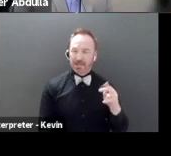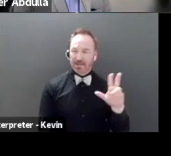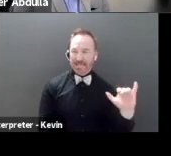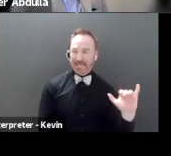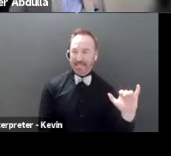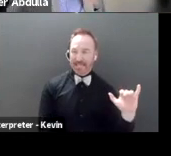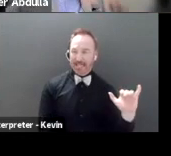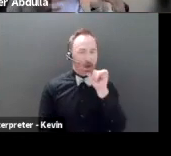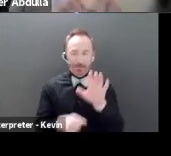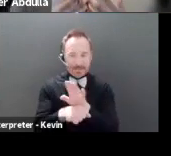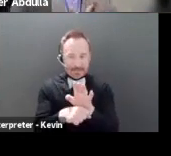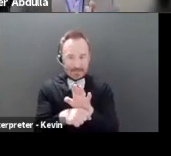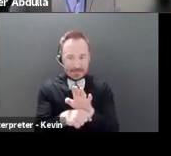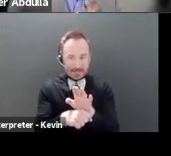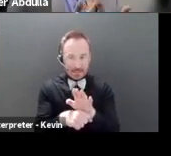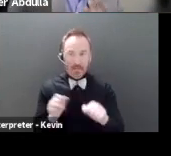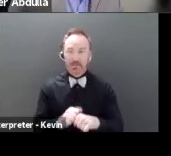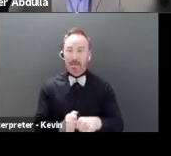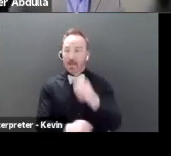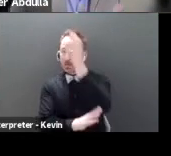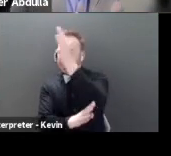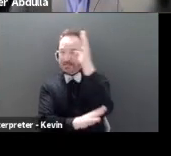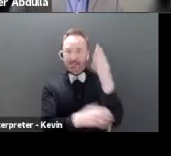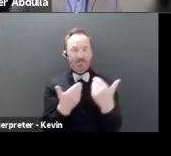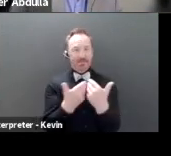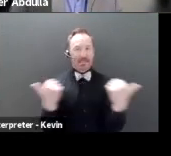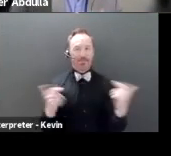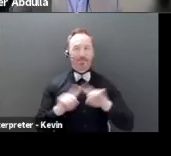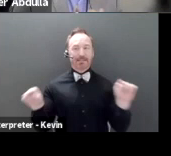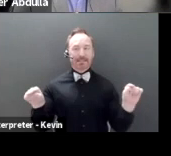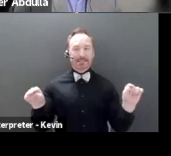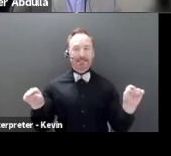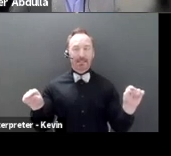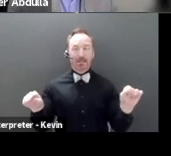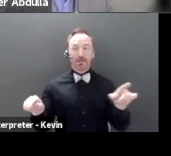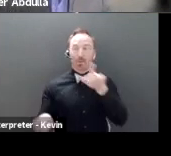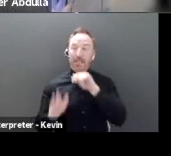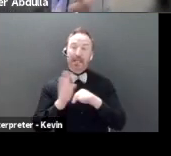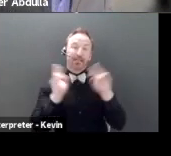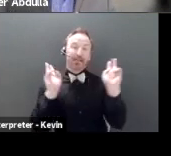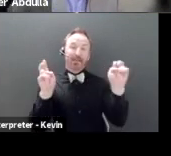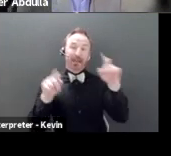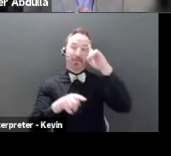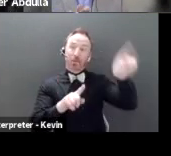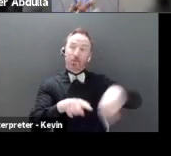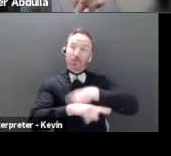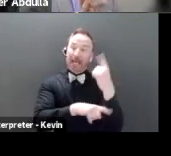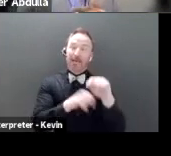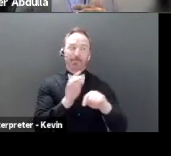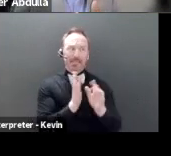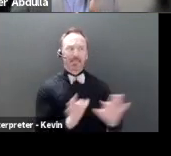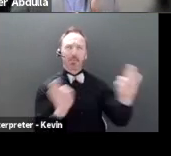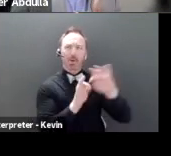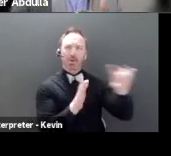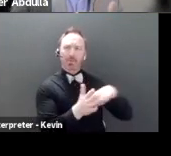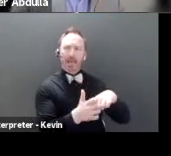So don't necessarily sell yourself short is really the theme. So make sure you pay yourself. Now, how